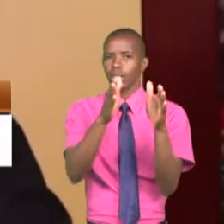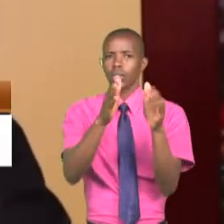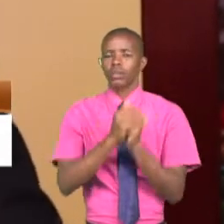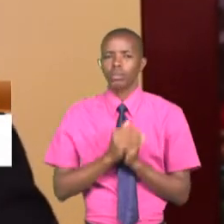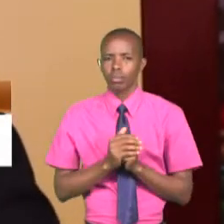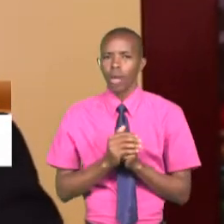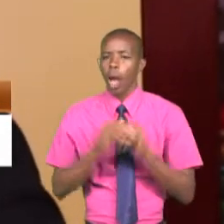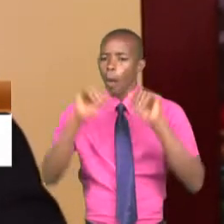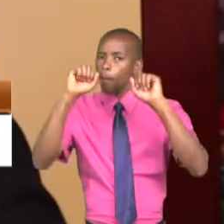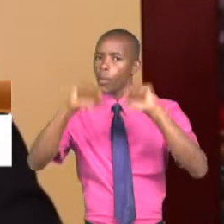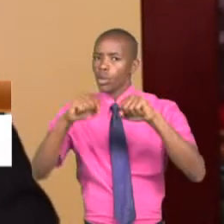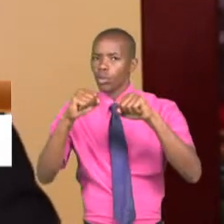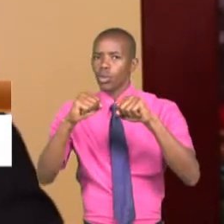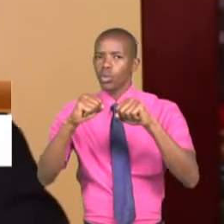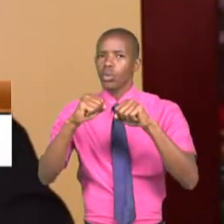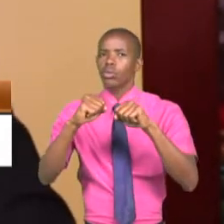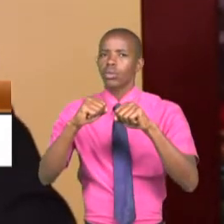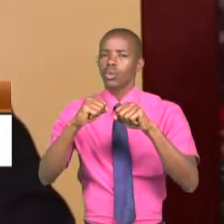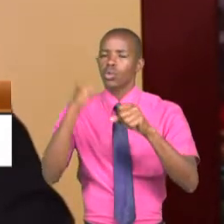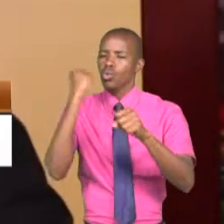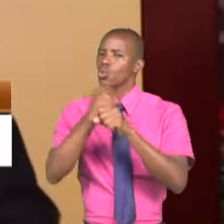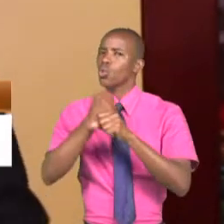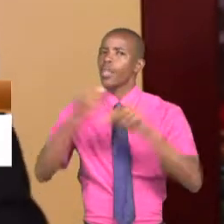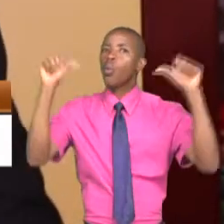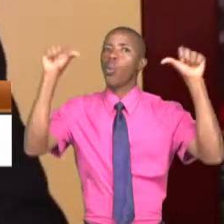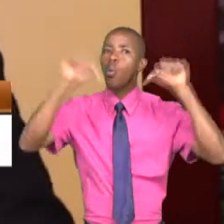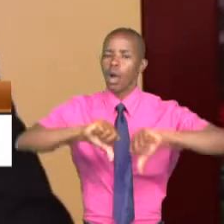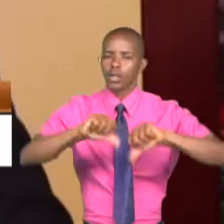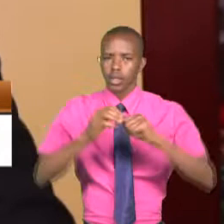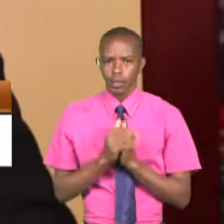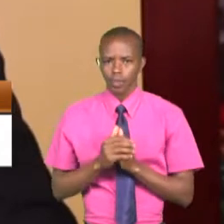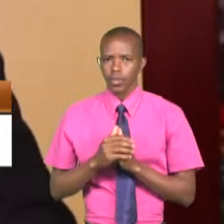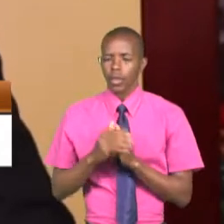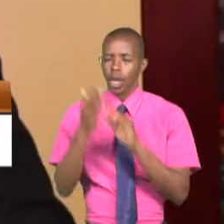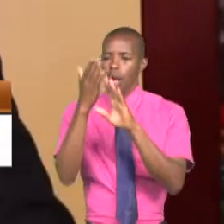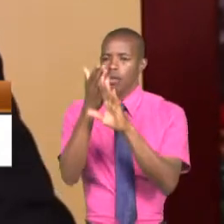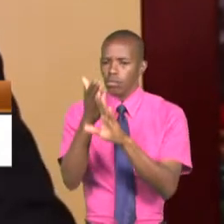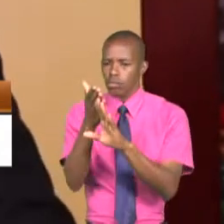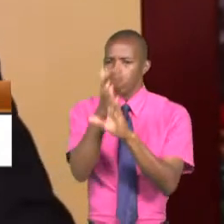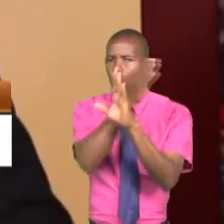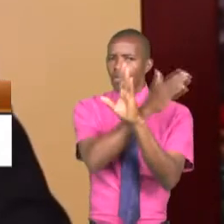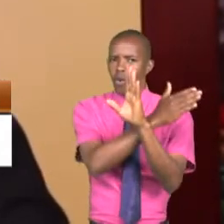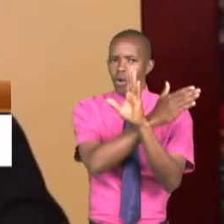be able to do the worst. So we should, before we